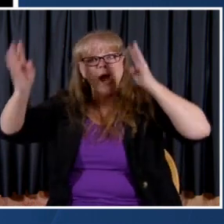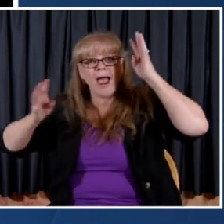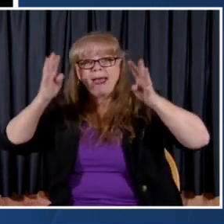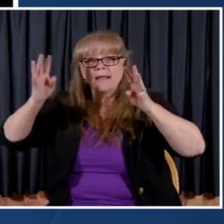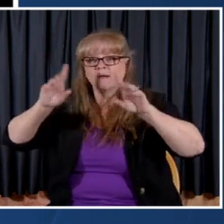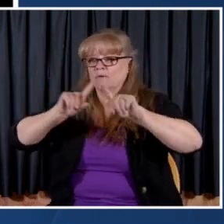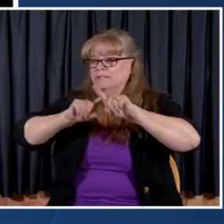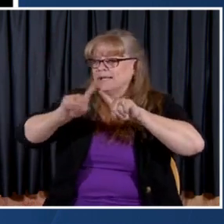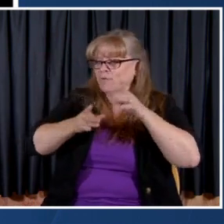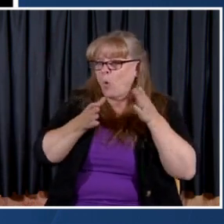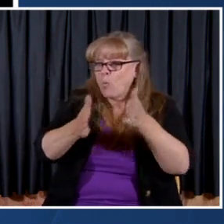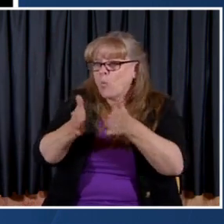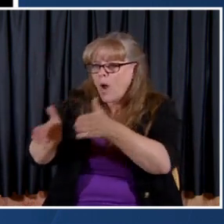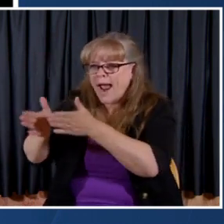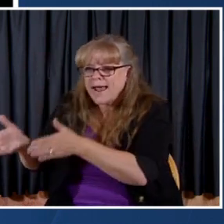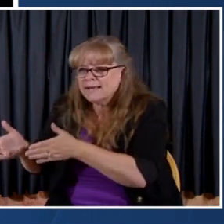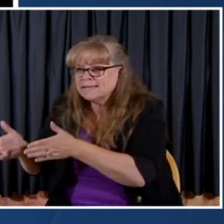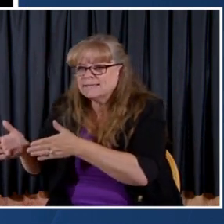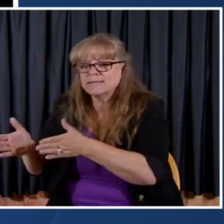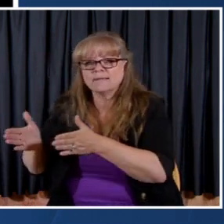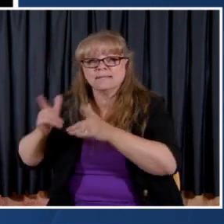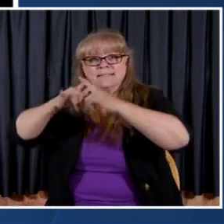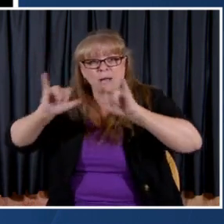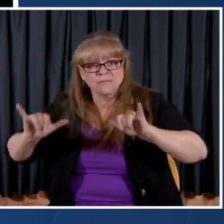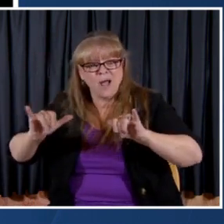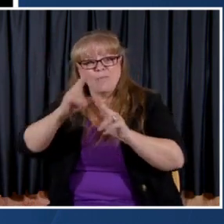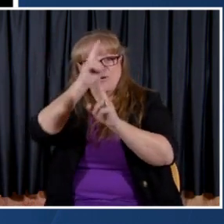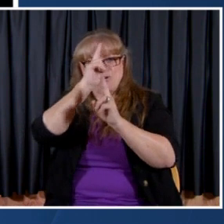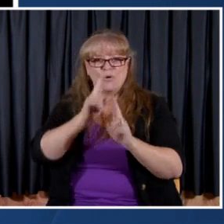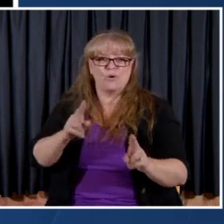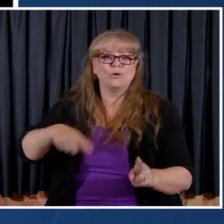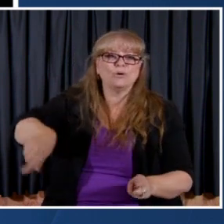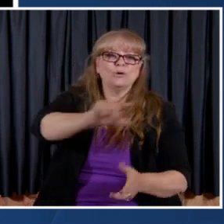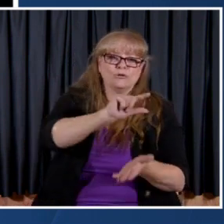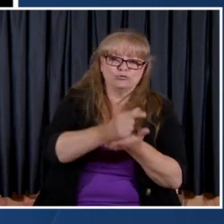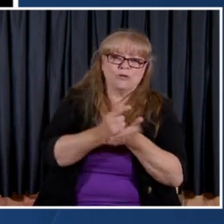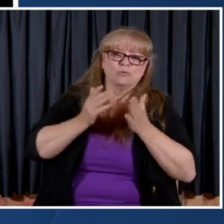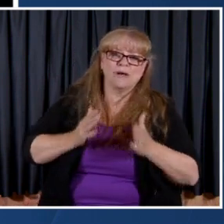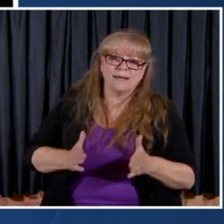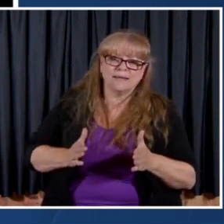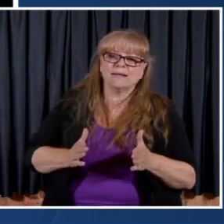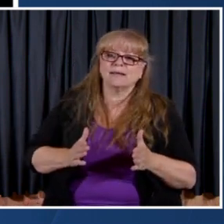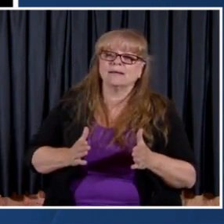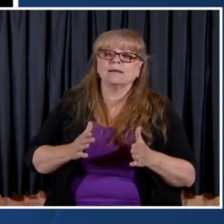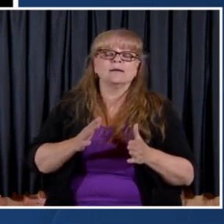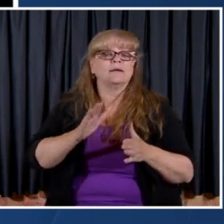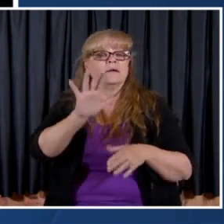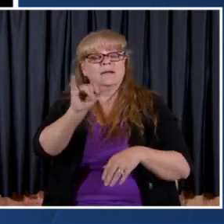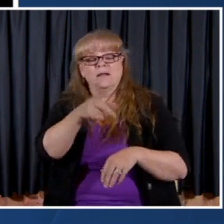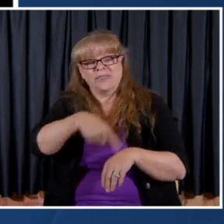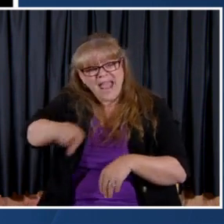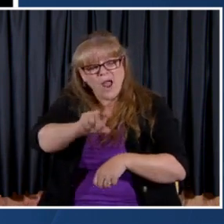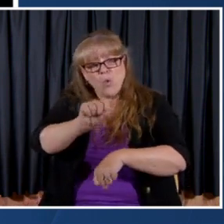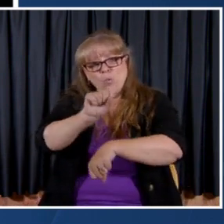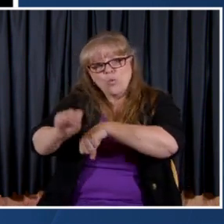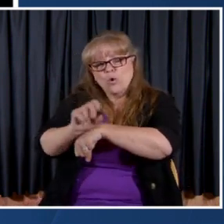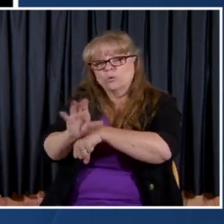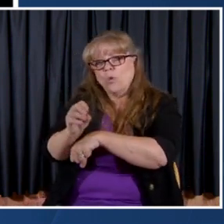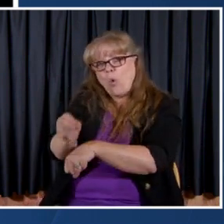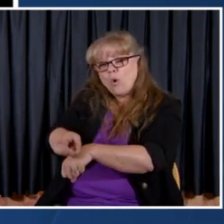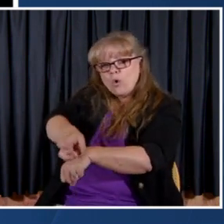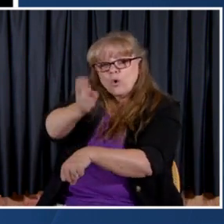seniors who work so hard. And I really applaud the school districts of El Paso County as well as the commissioners for diligently